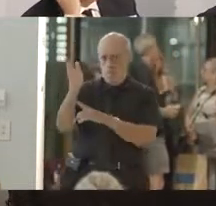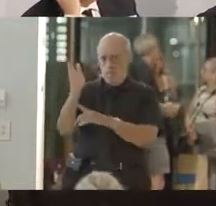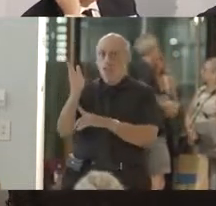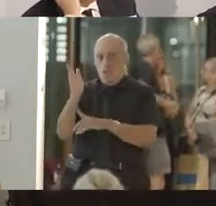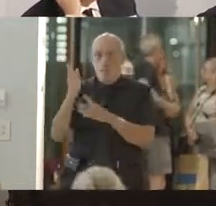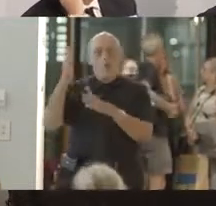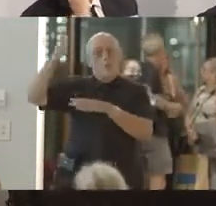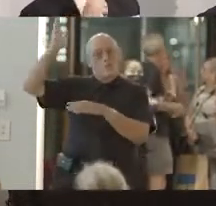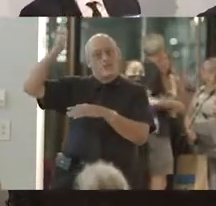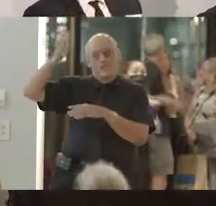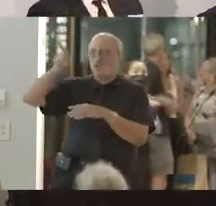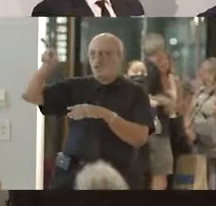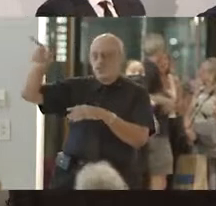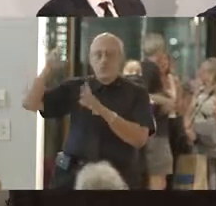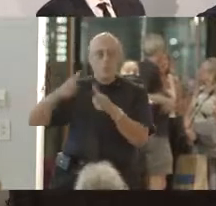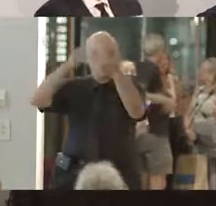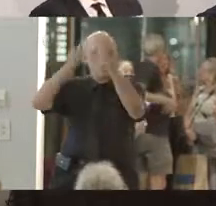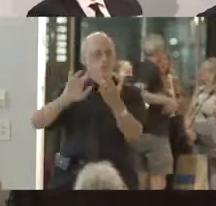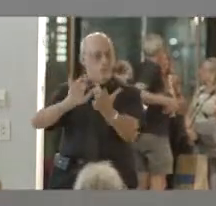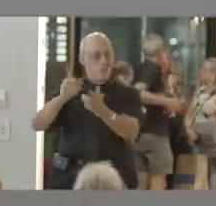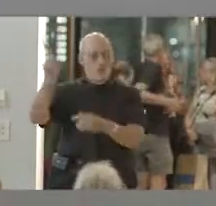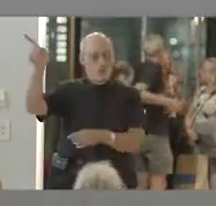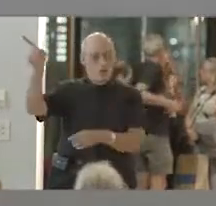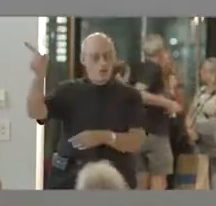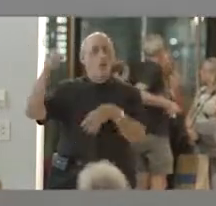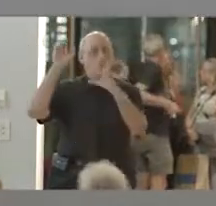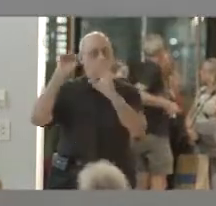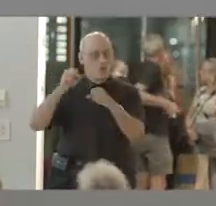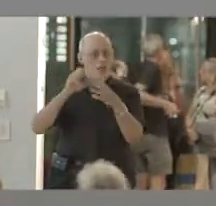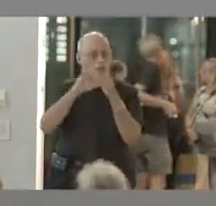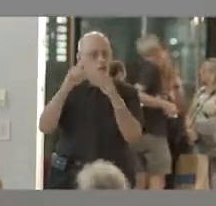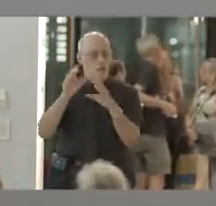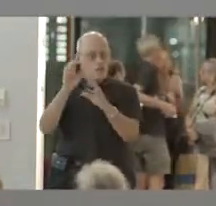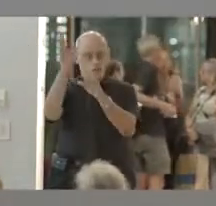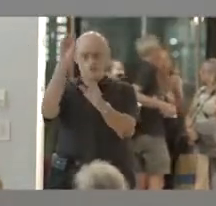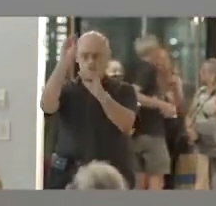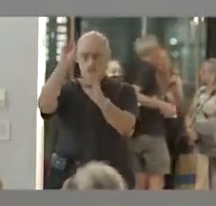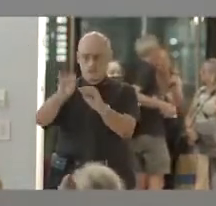The presentation will be posted online, and you will be able to comment.